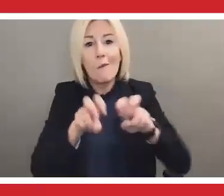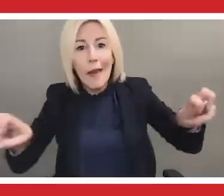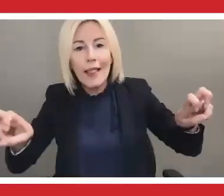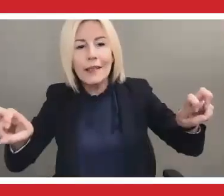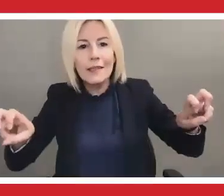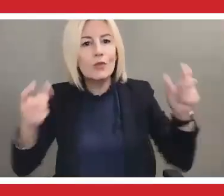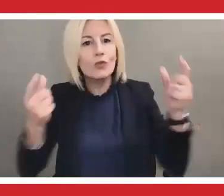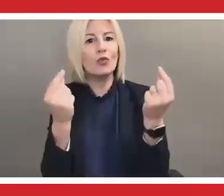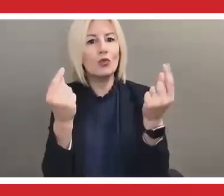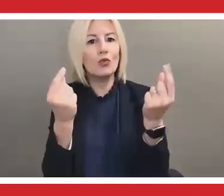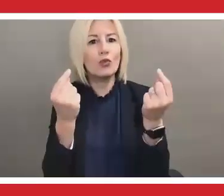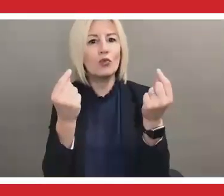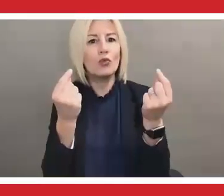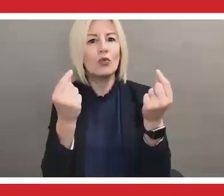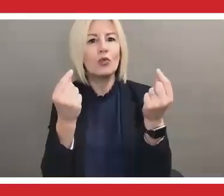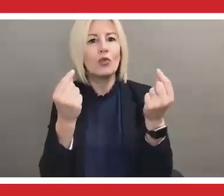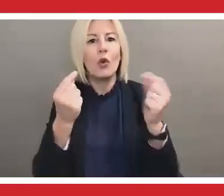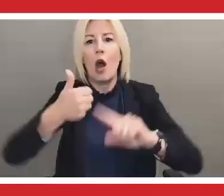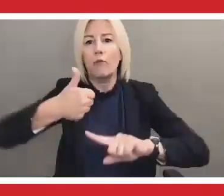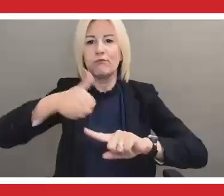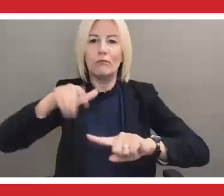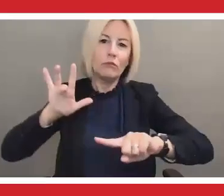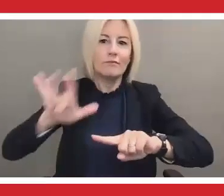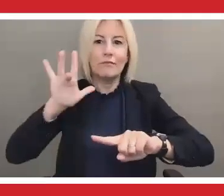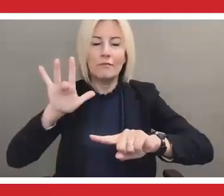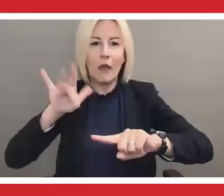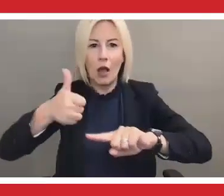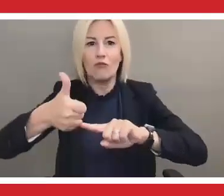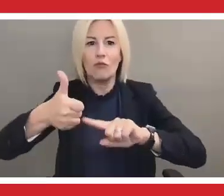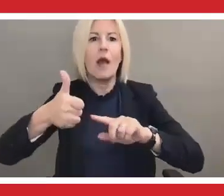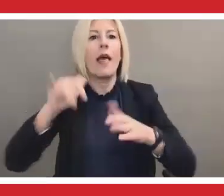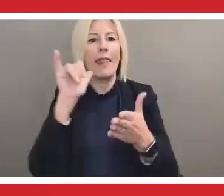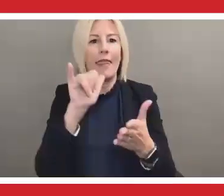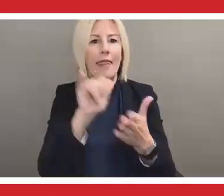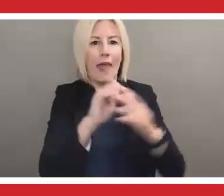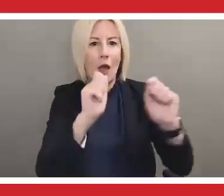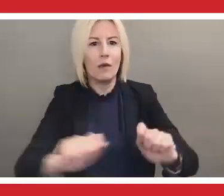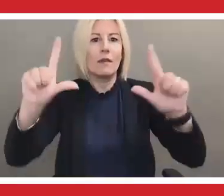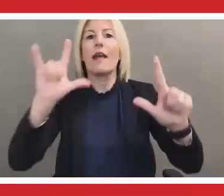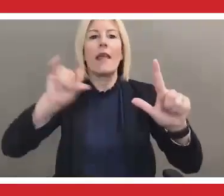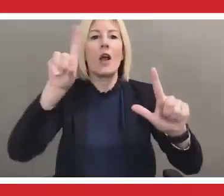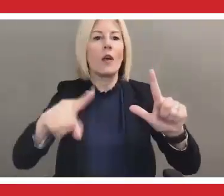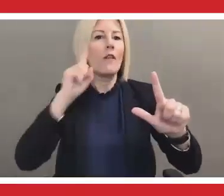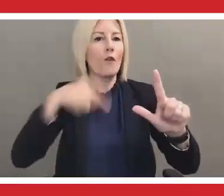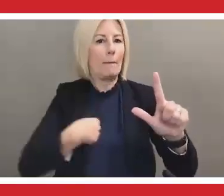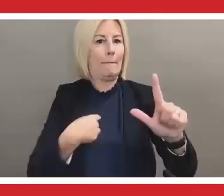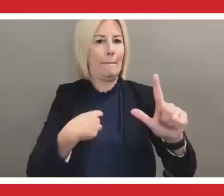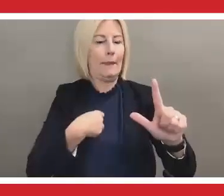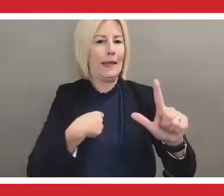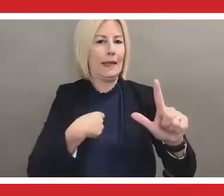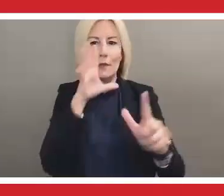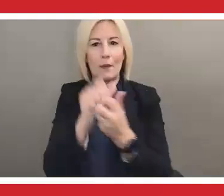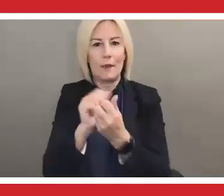is click on the thumbs up icon, and that will vote up that question for me to be able to speak to our